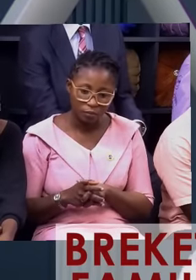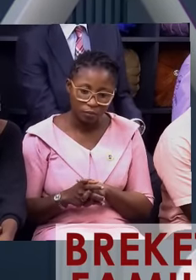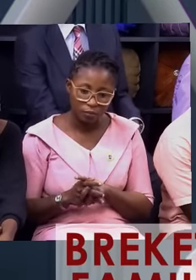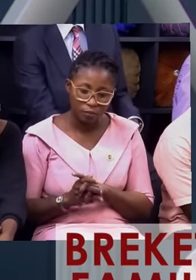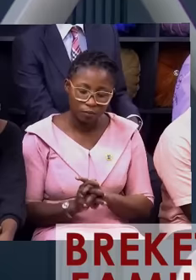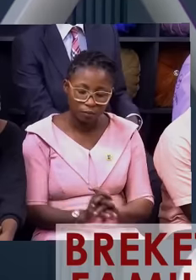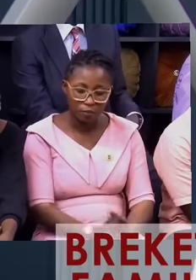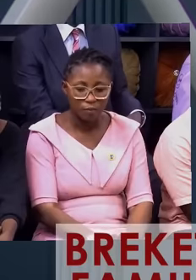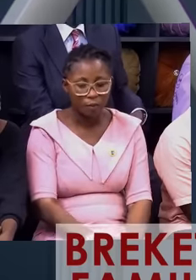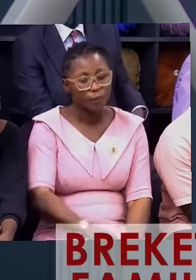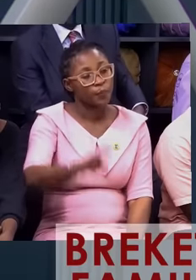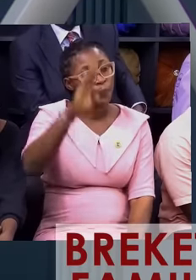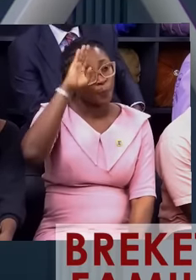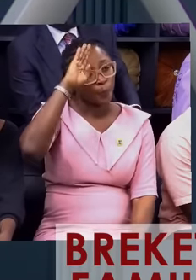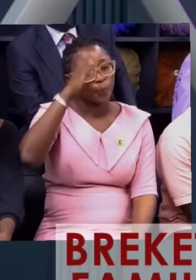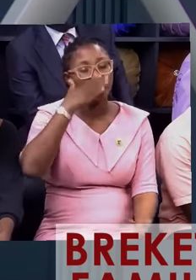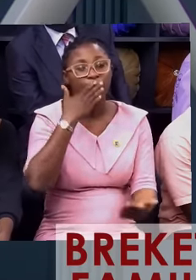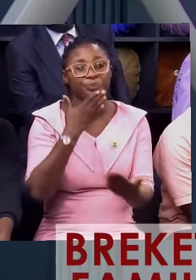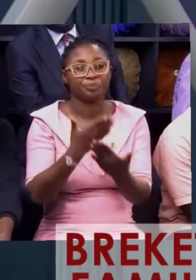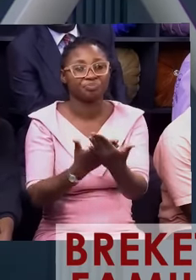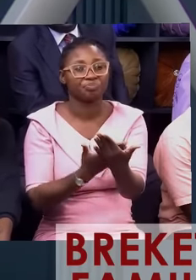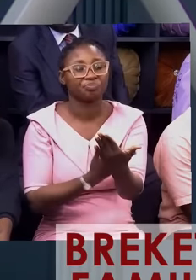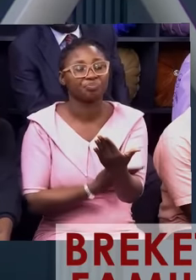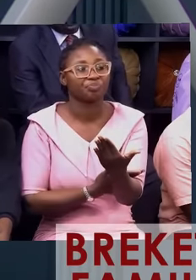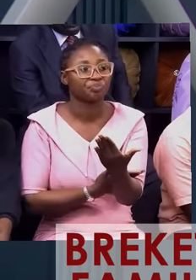shame hello good